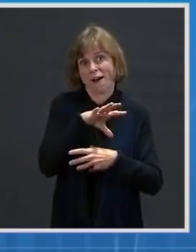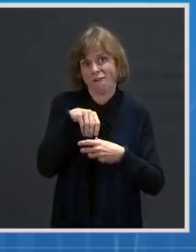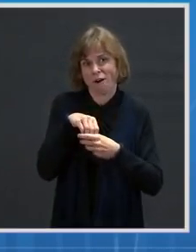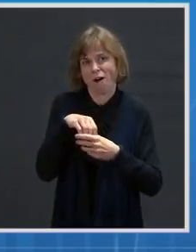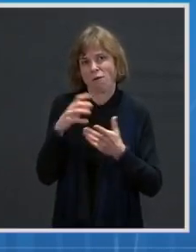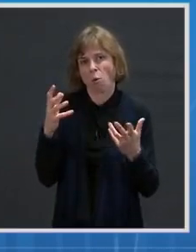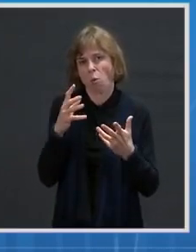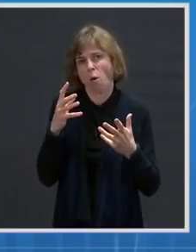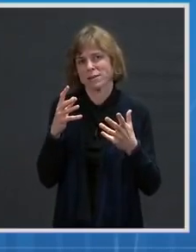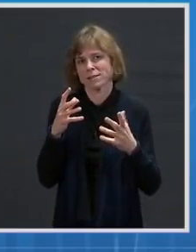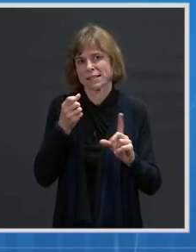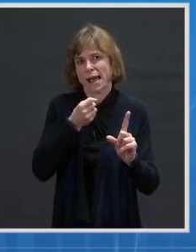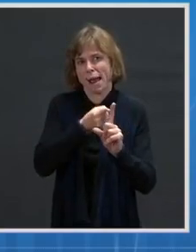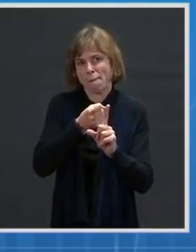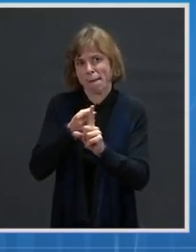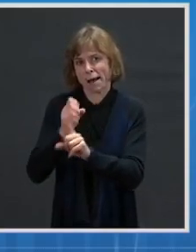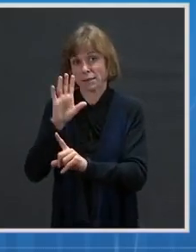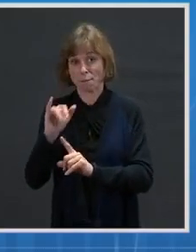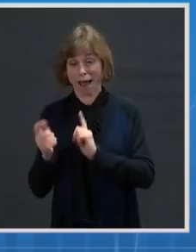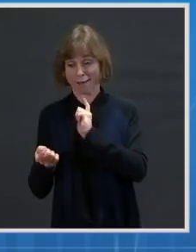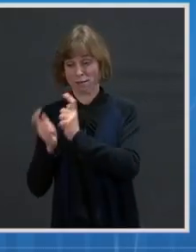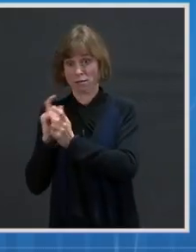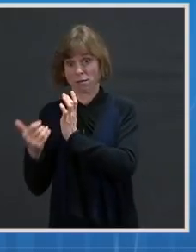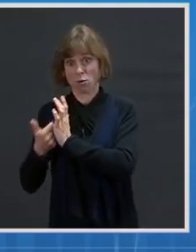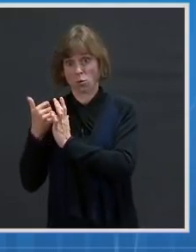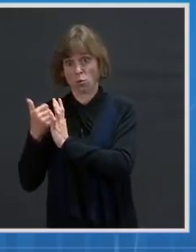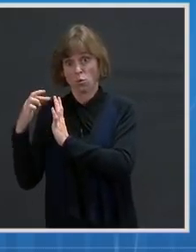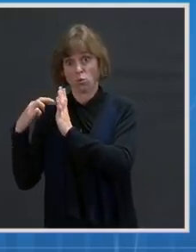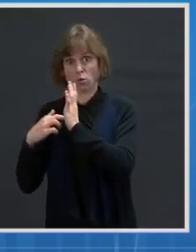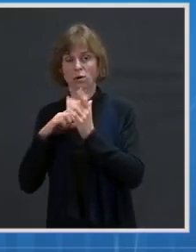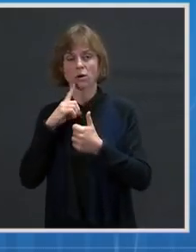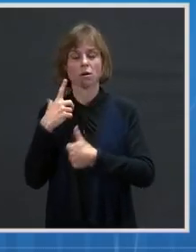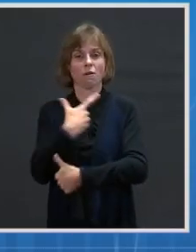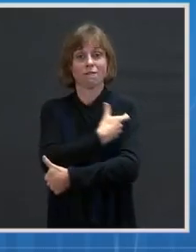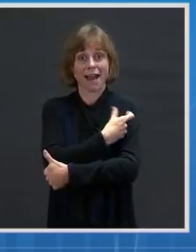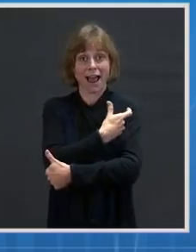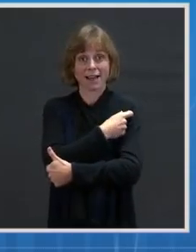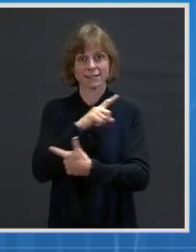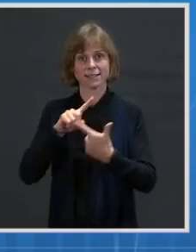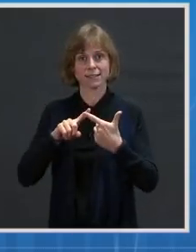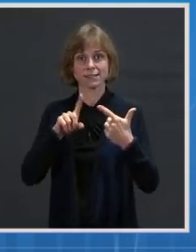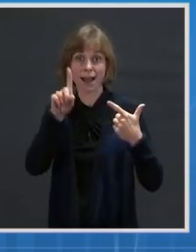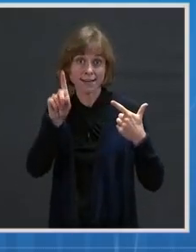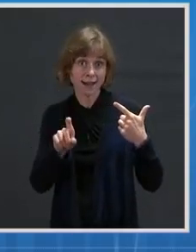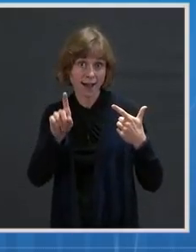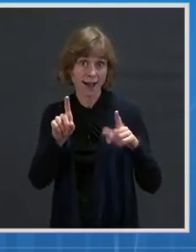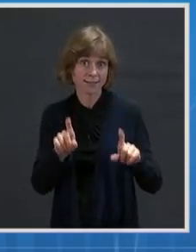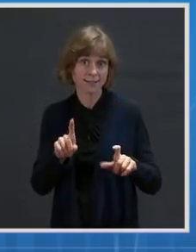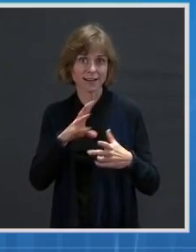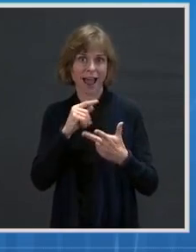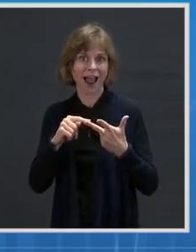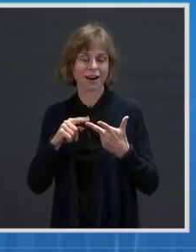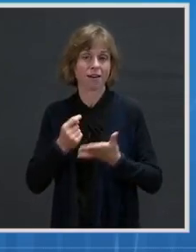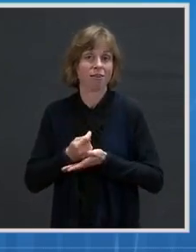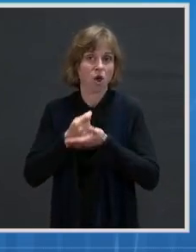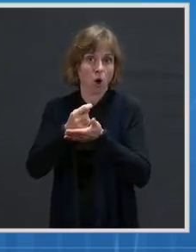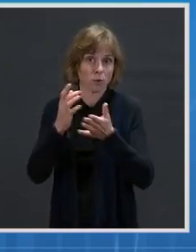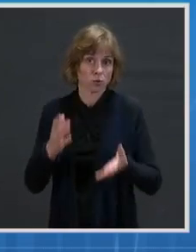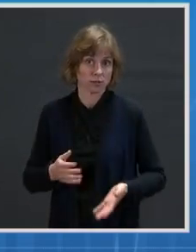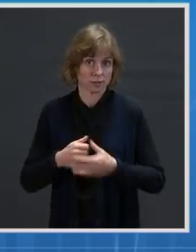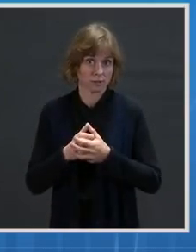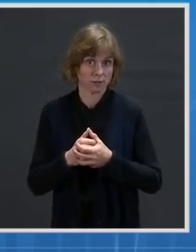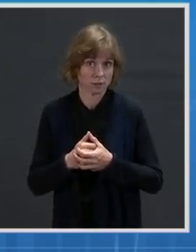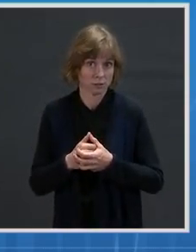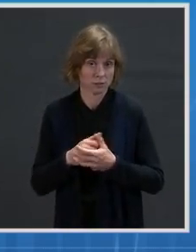this updated guidance are vaccines, COVID-19 tests, and therapeutics. Why is